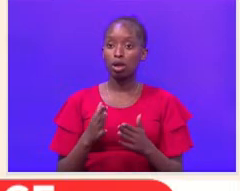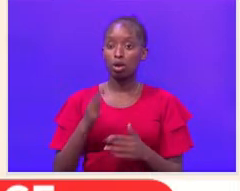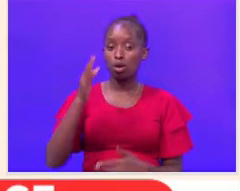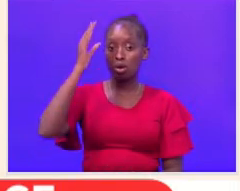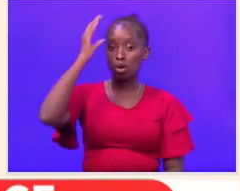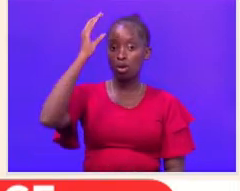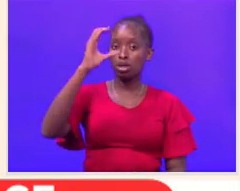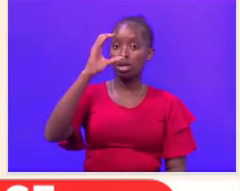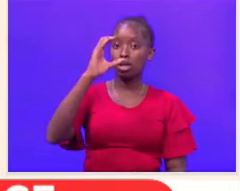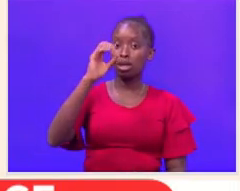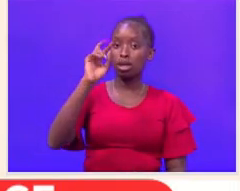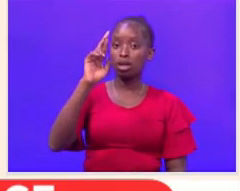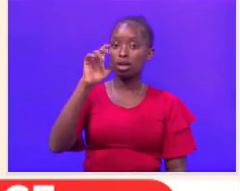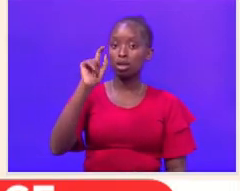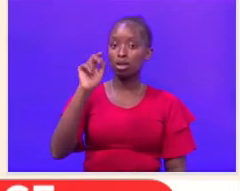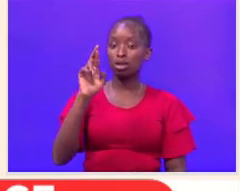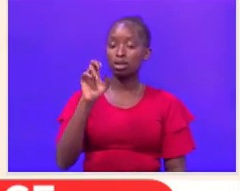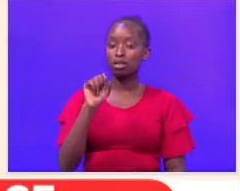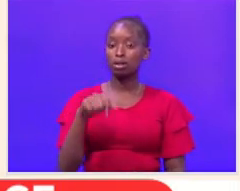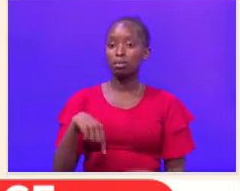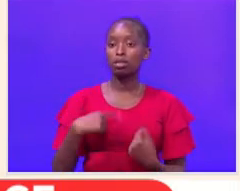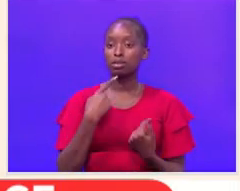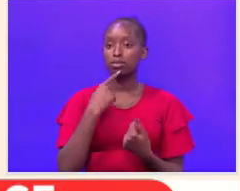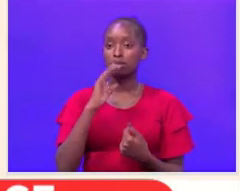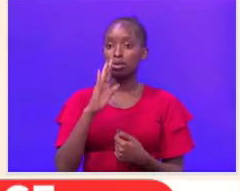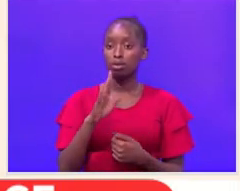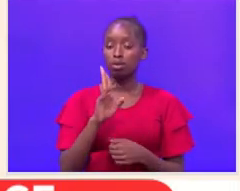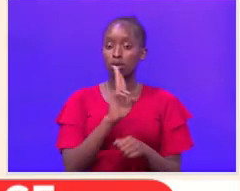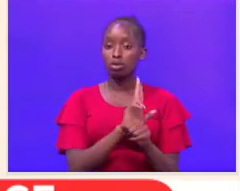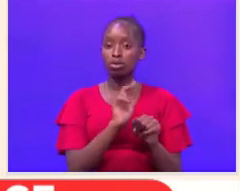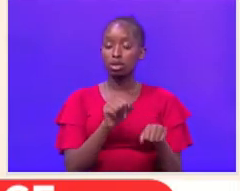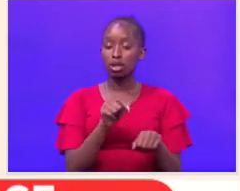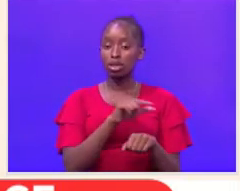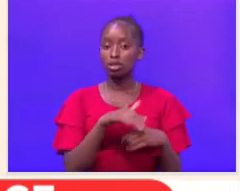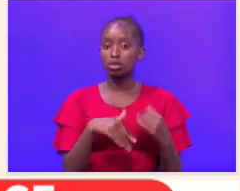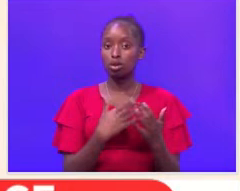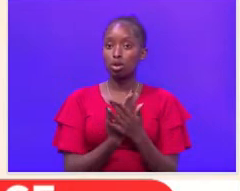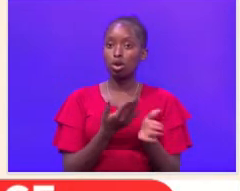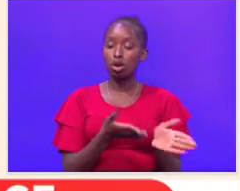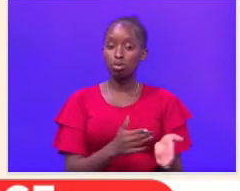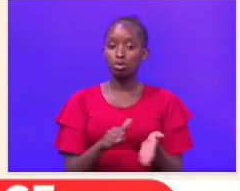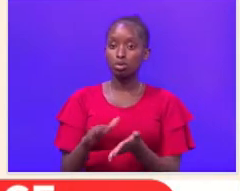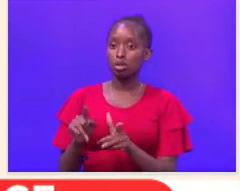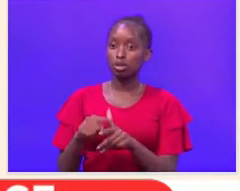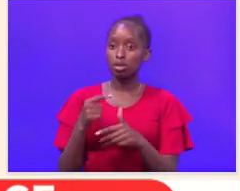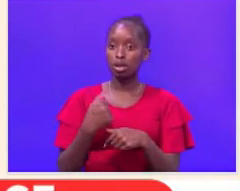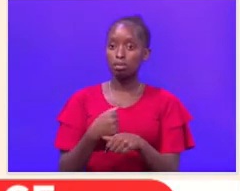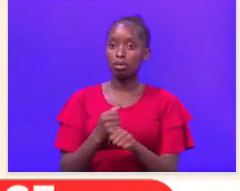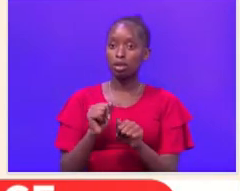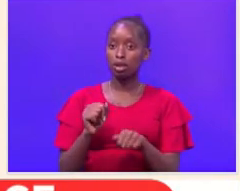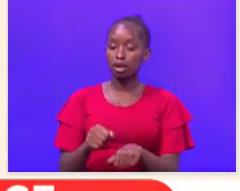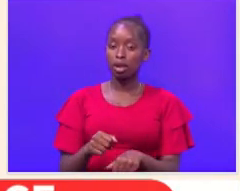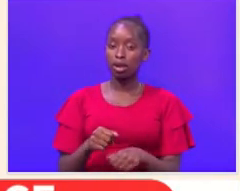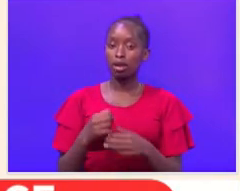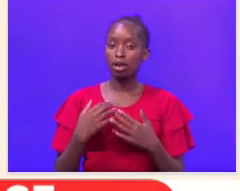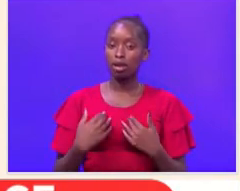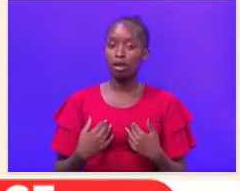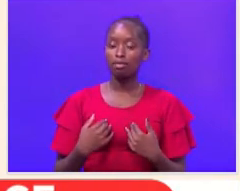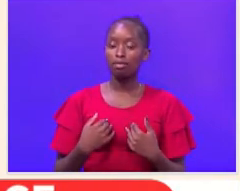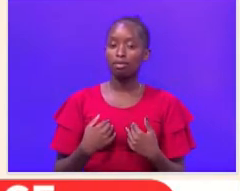operate, I will urge all content creators to seize these opportunities and to be able to create meaningful and engaging